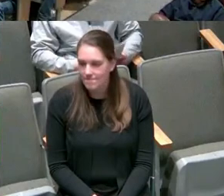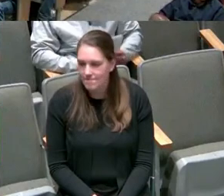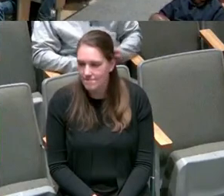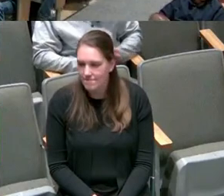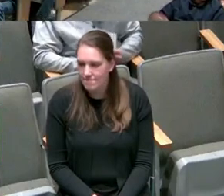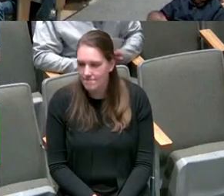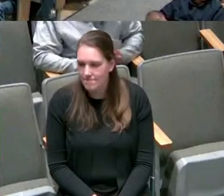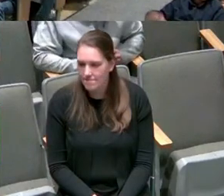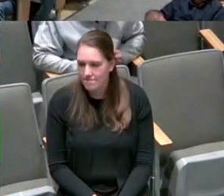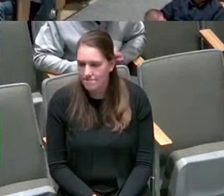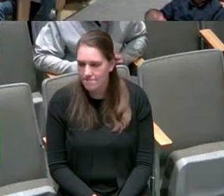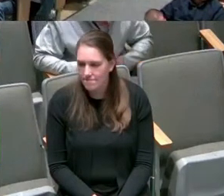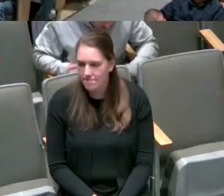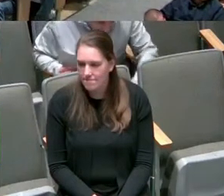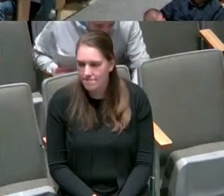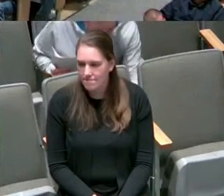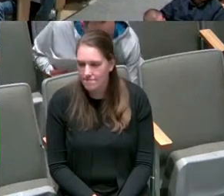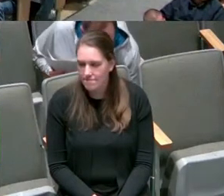um